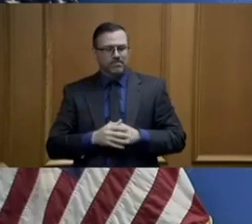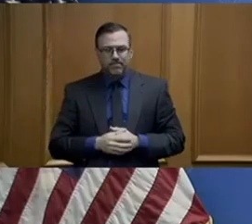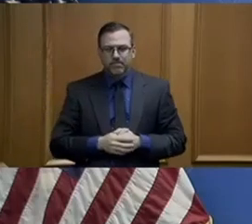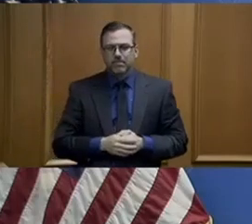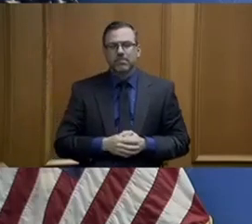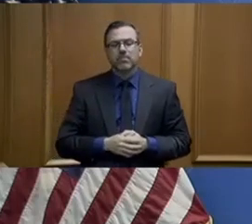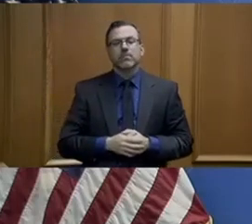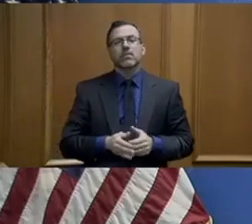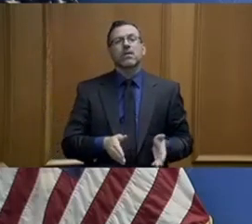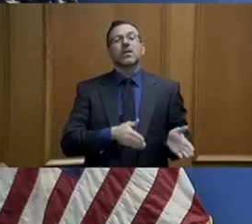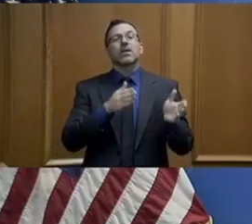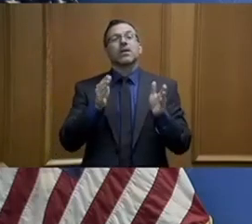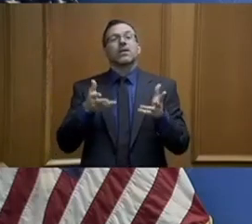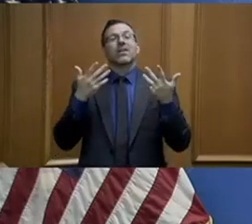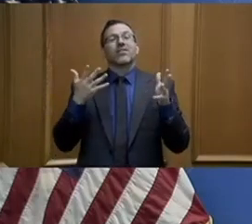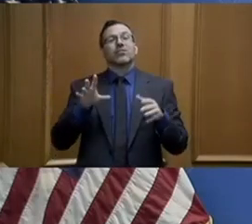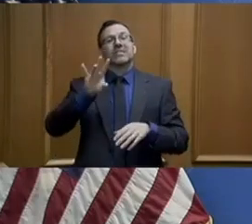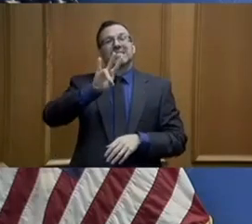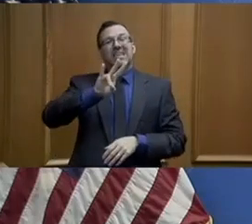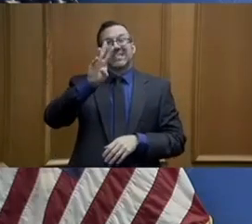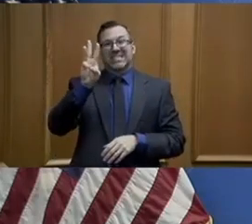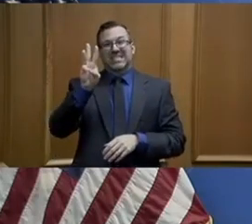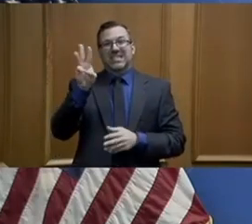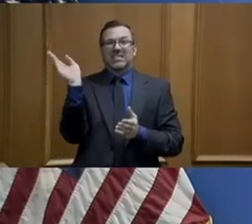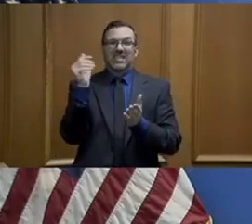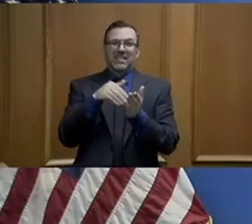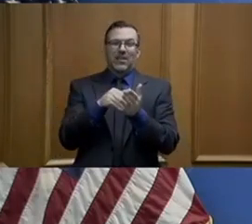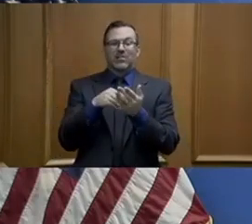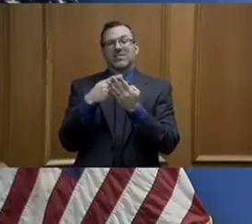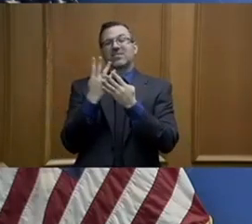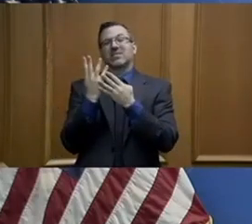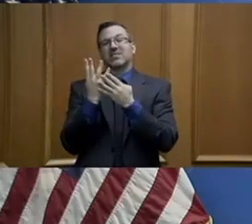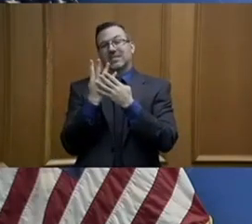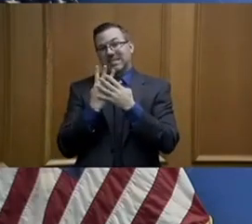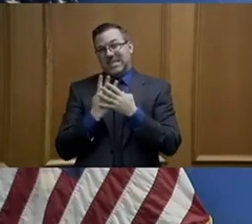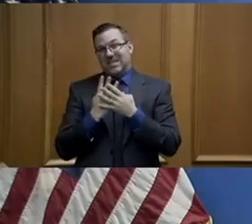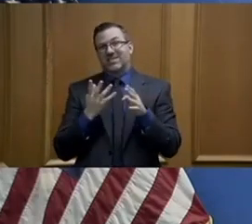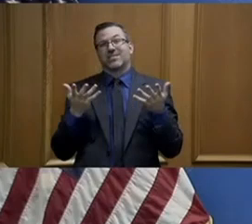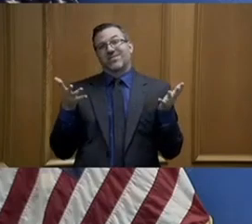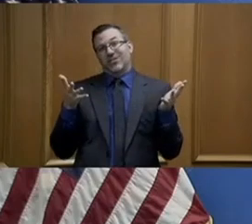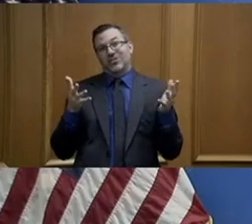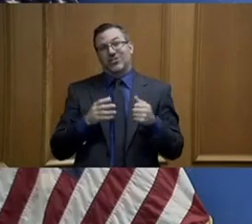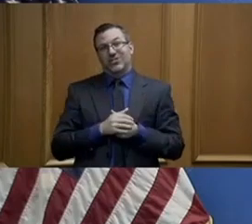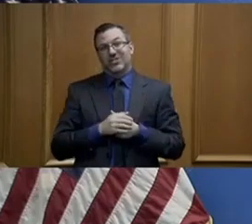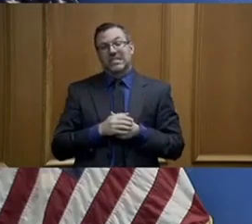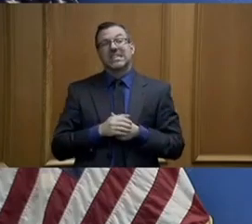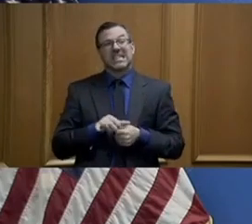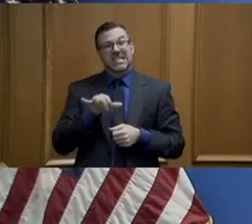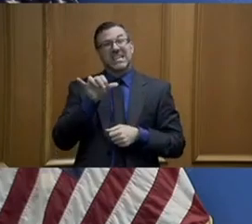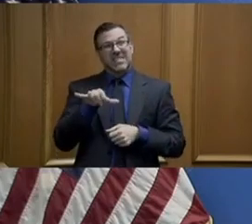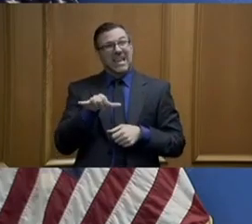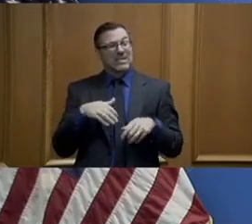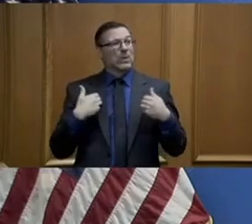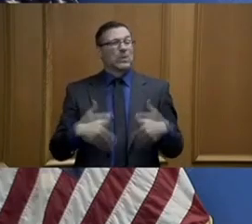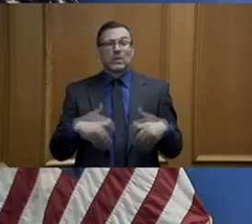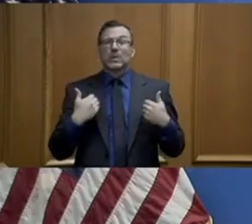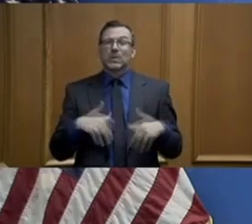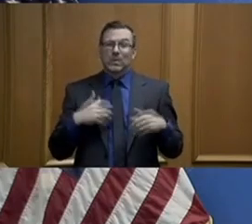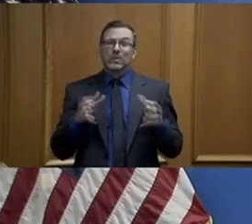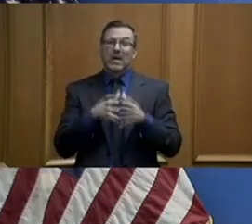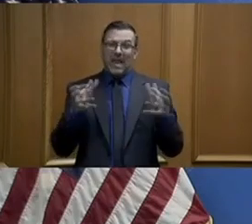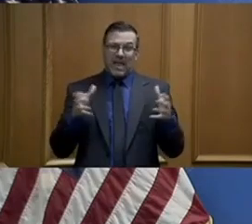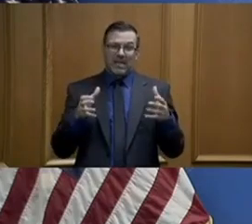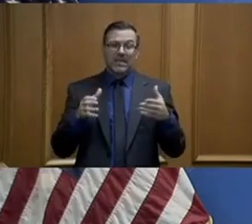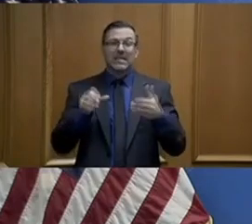we have now done over 76,000 tests. That is a lot of tests, particularly when you compare it to the states